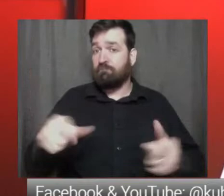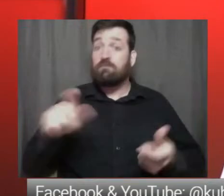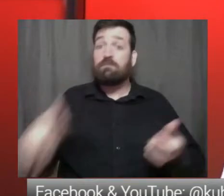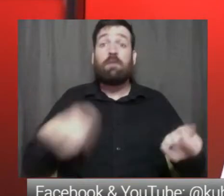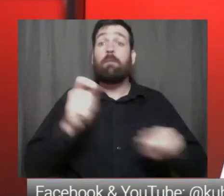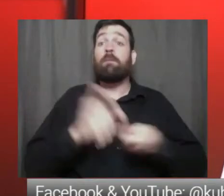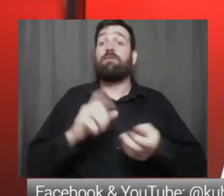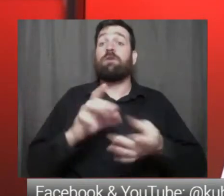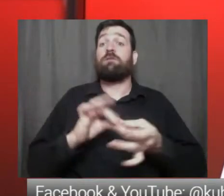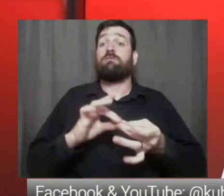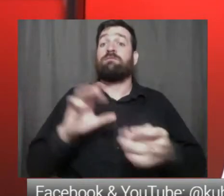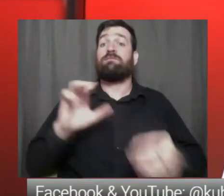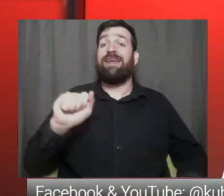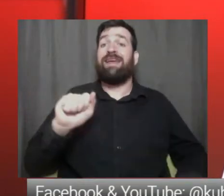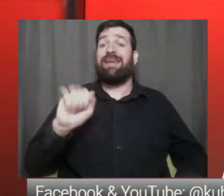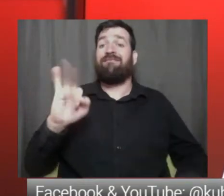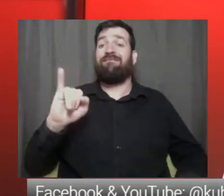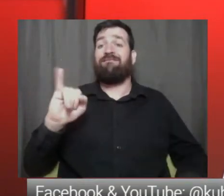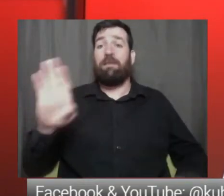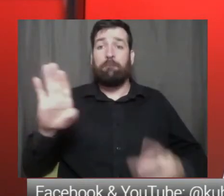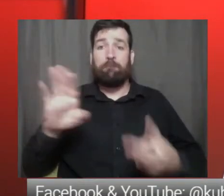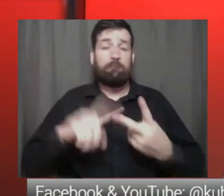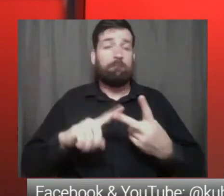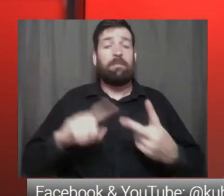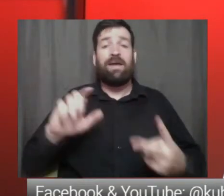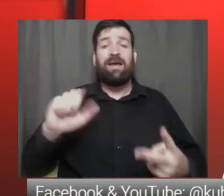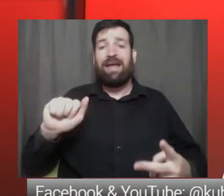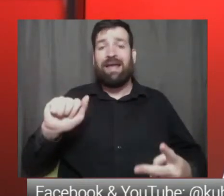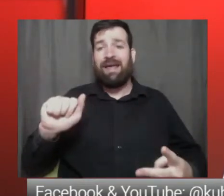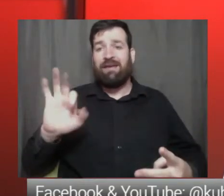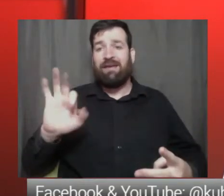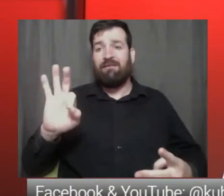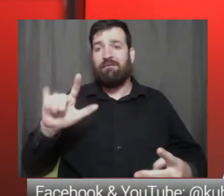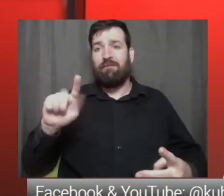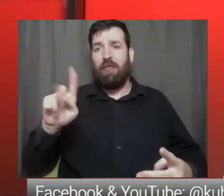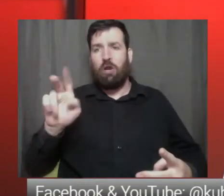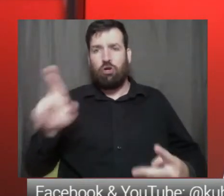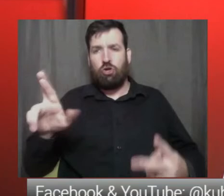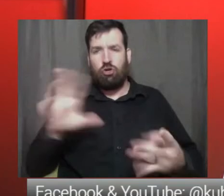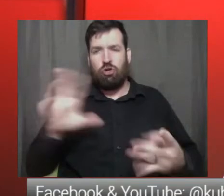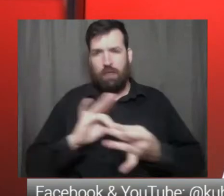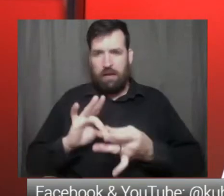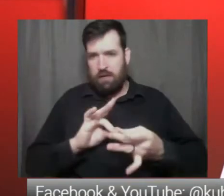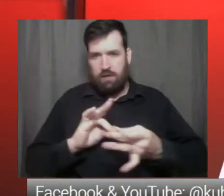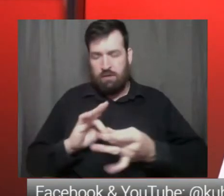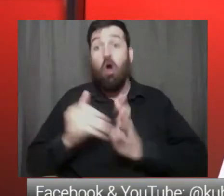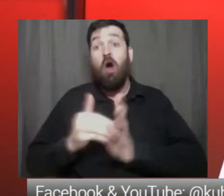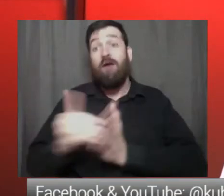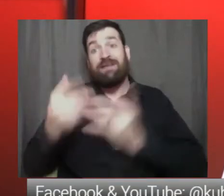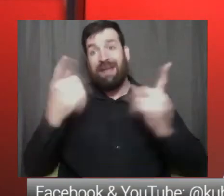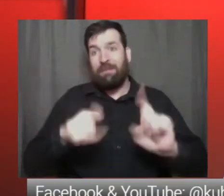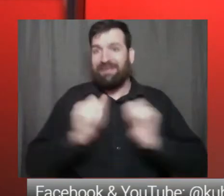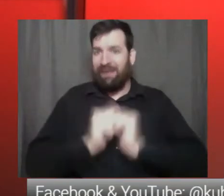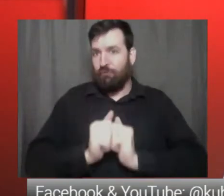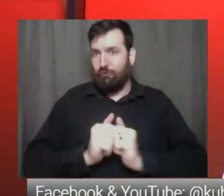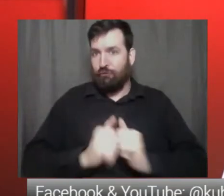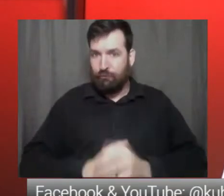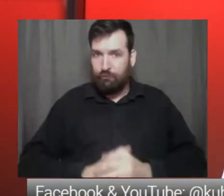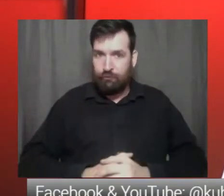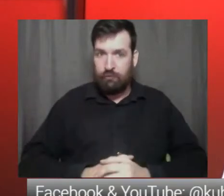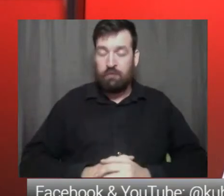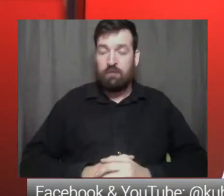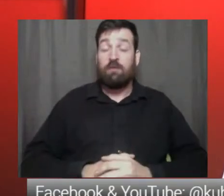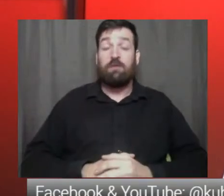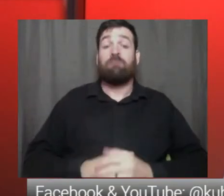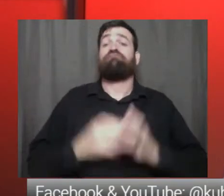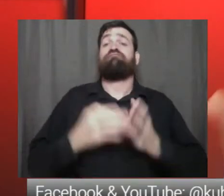atrial fibrillation and atrial flutter, these are kind of cousin rhythm issues, and oftentimes they go together. So if we take all patients with